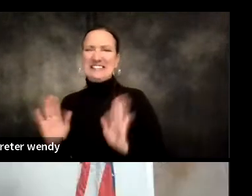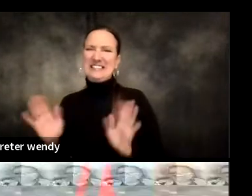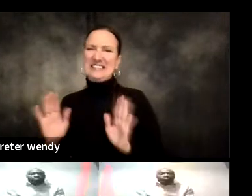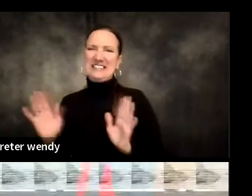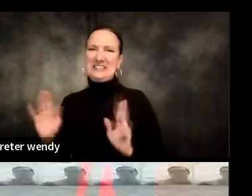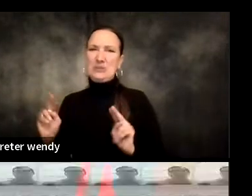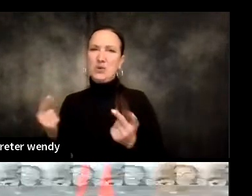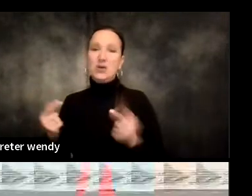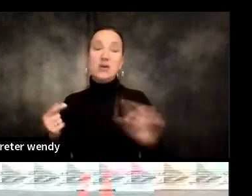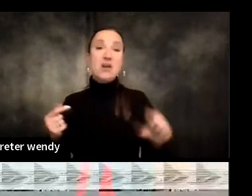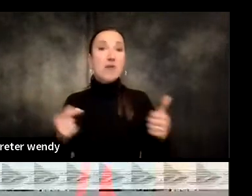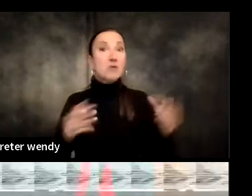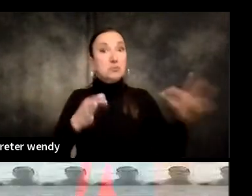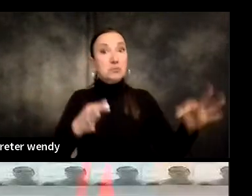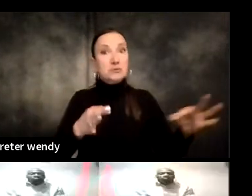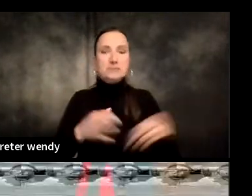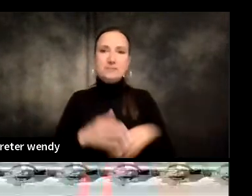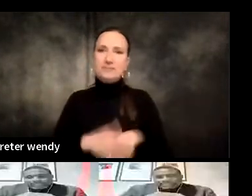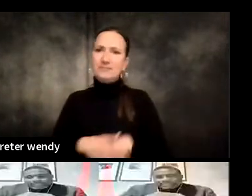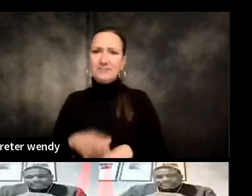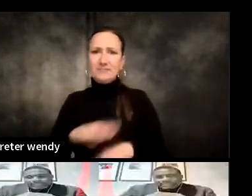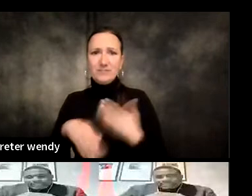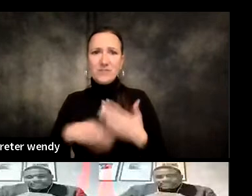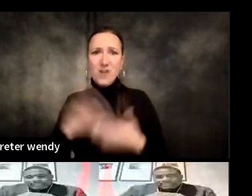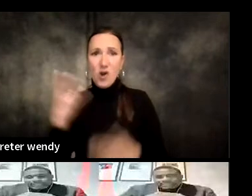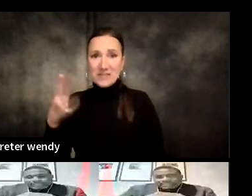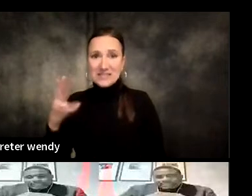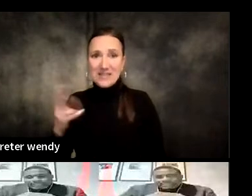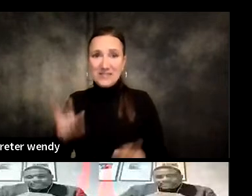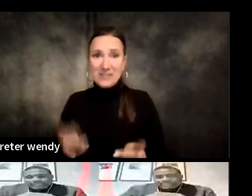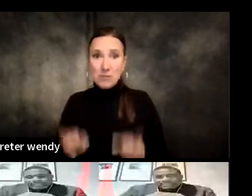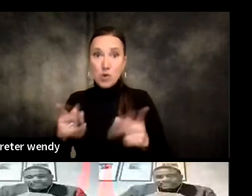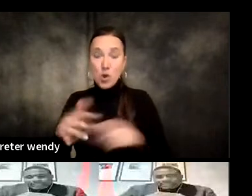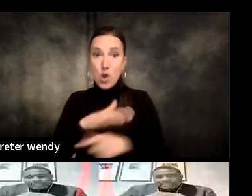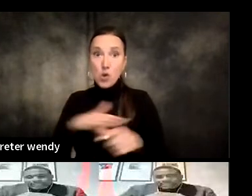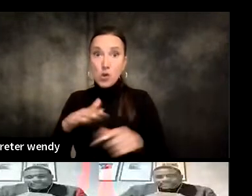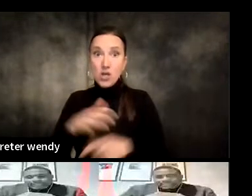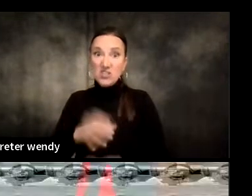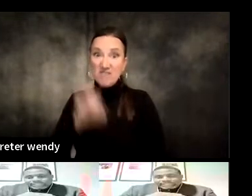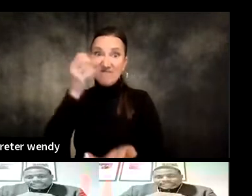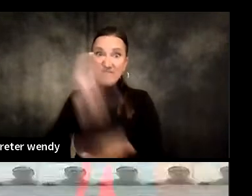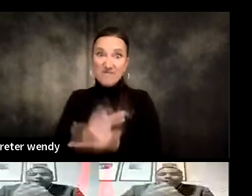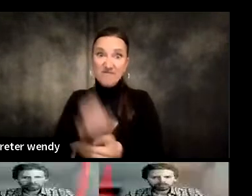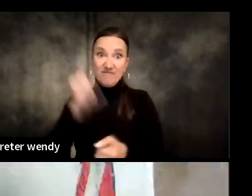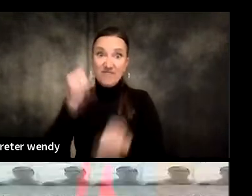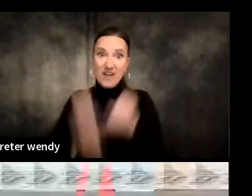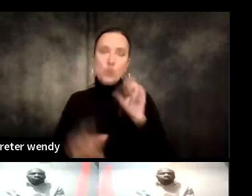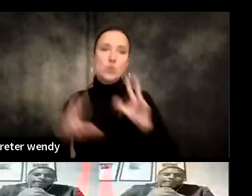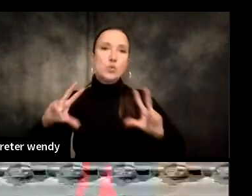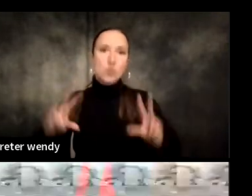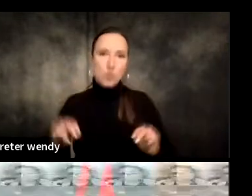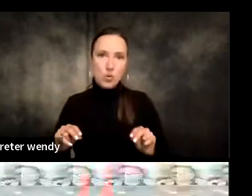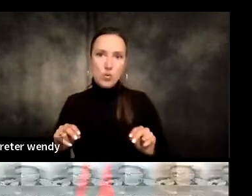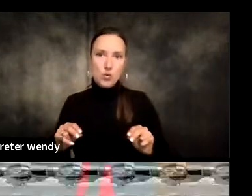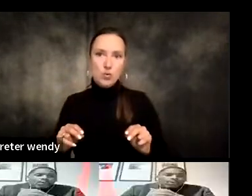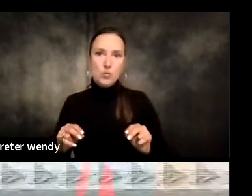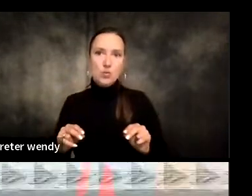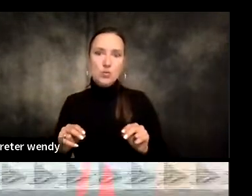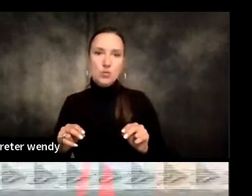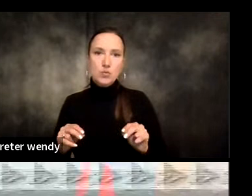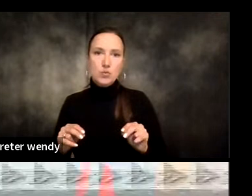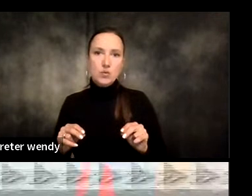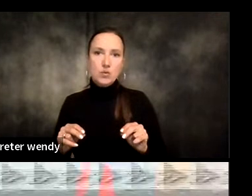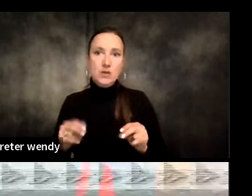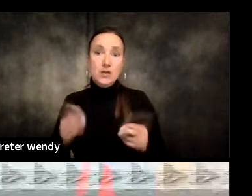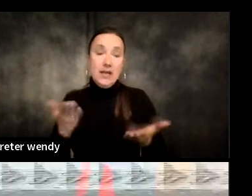thinking behind it. None of those 17 proposed locations have been finalized. And in fact, we if this is passed, we'll only be able to do 2